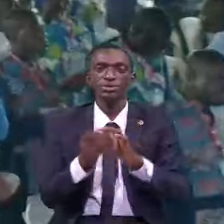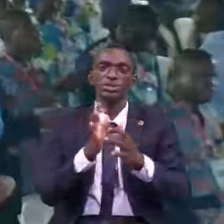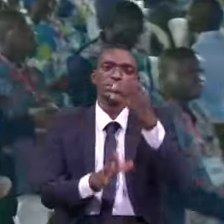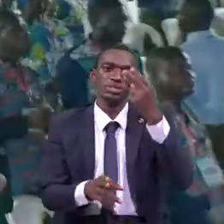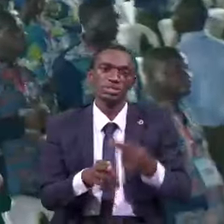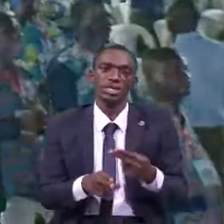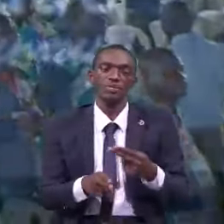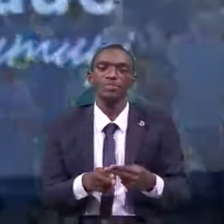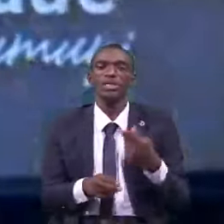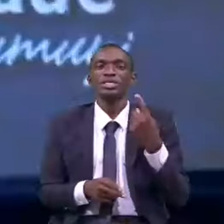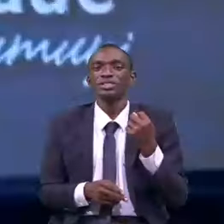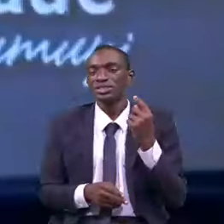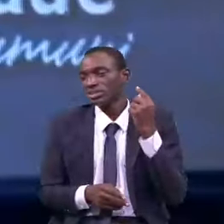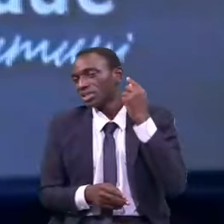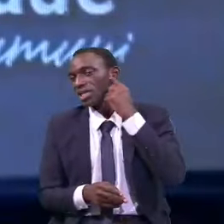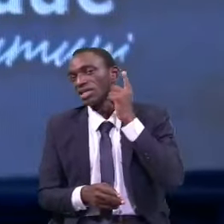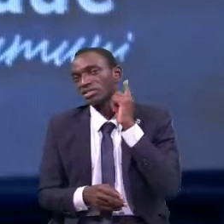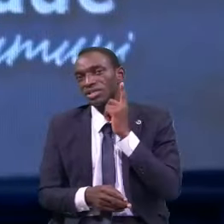The deaf ears will hear.